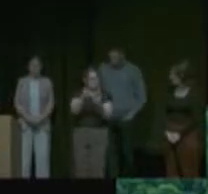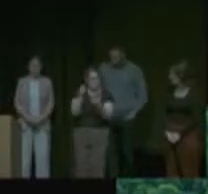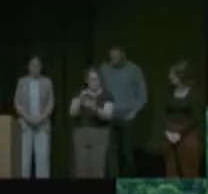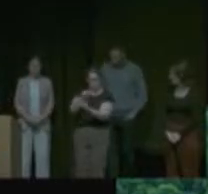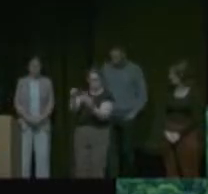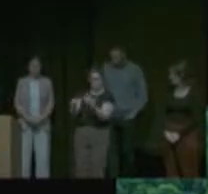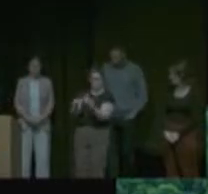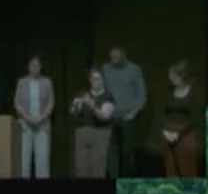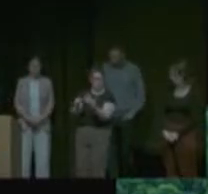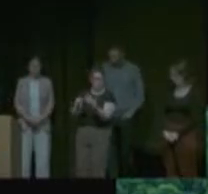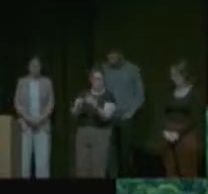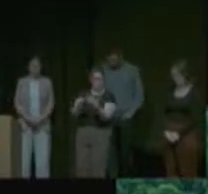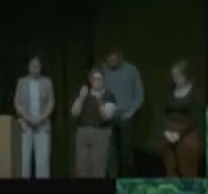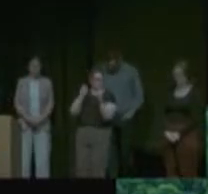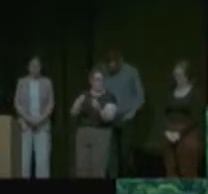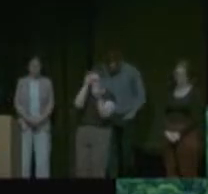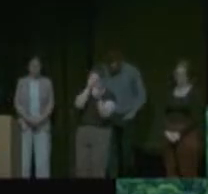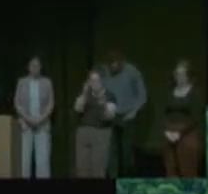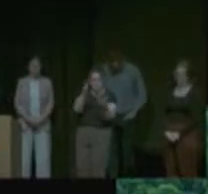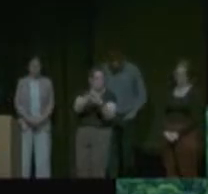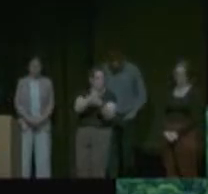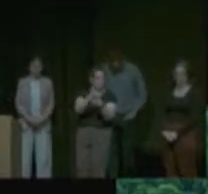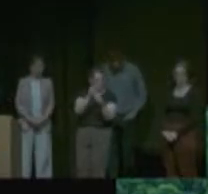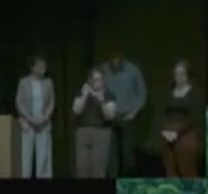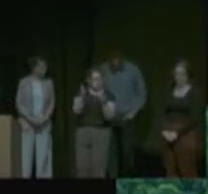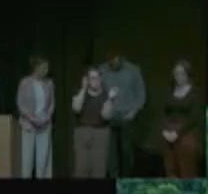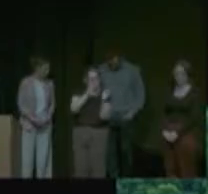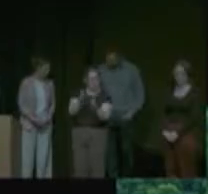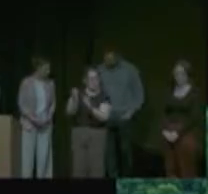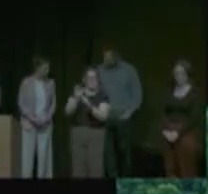I see no reason why we can't plan for something like that.